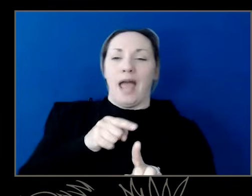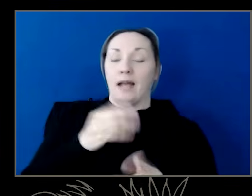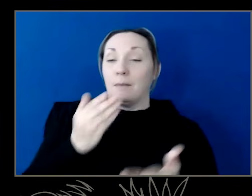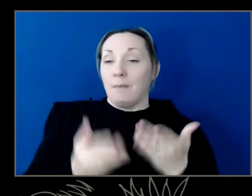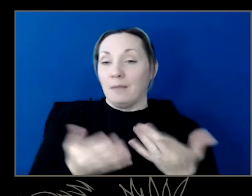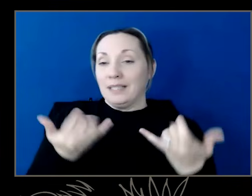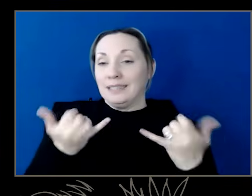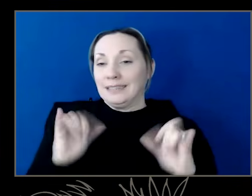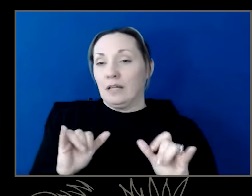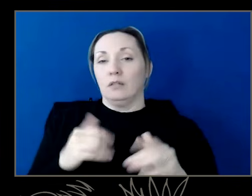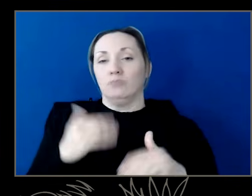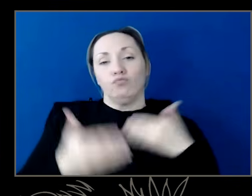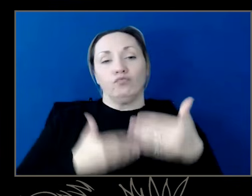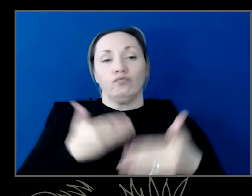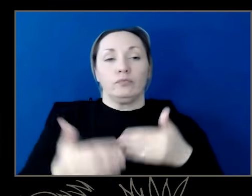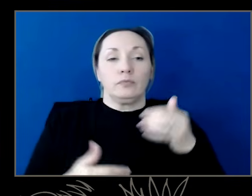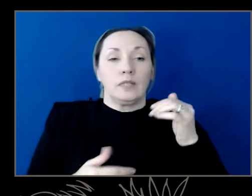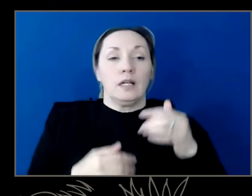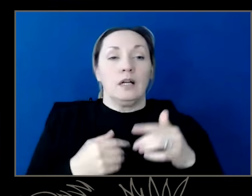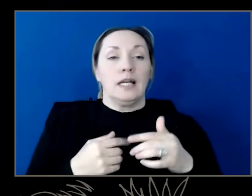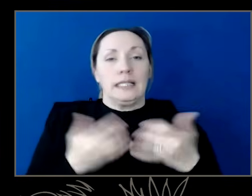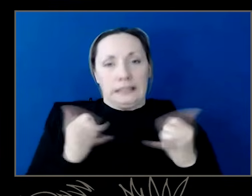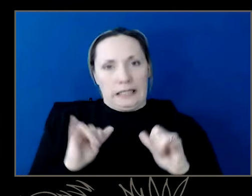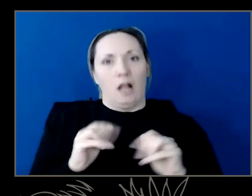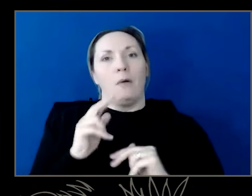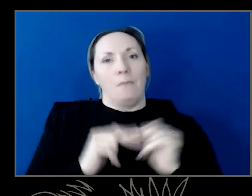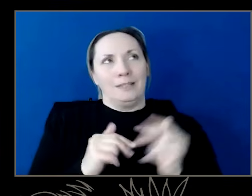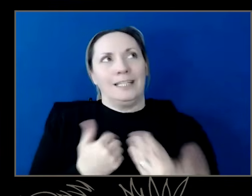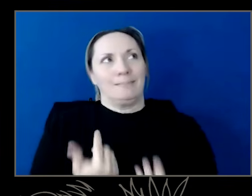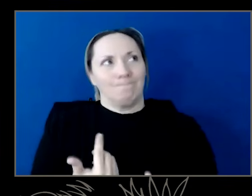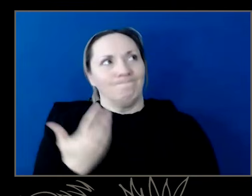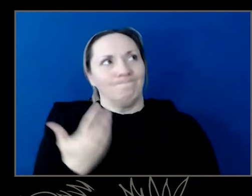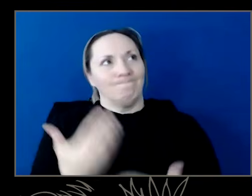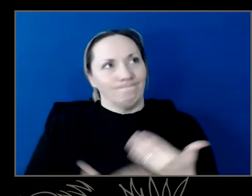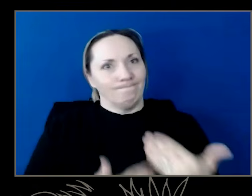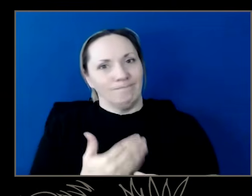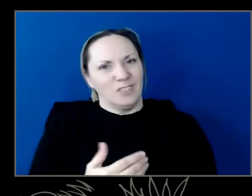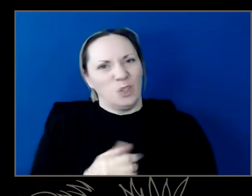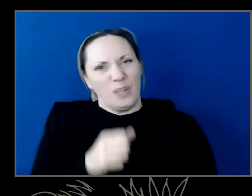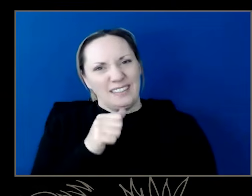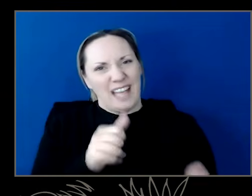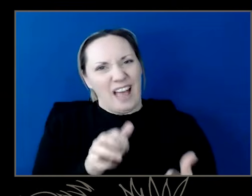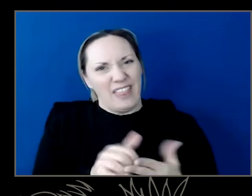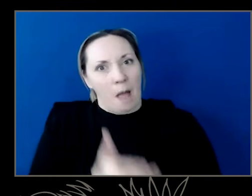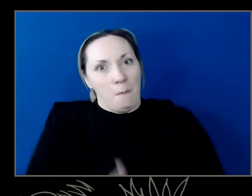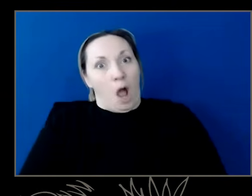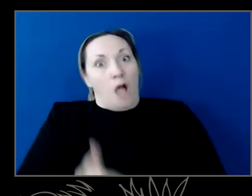going, it's still building, so it's not that much better.